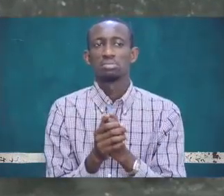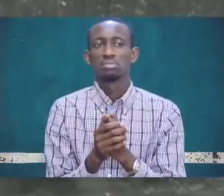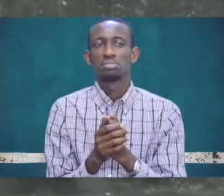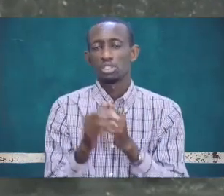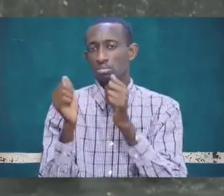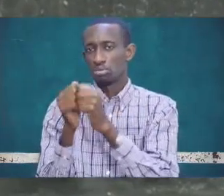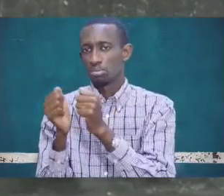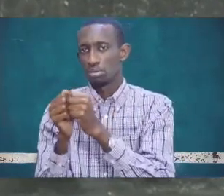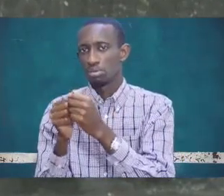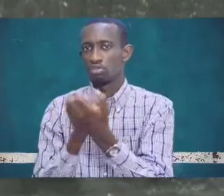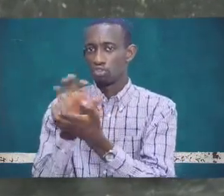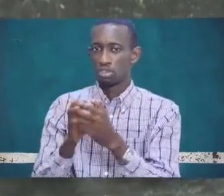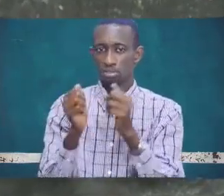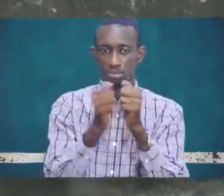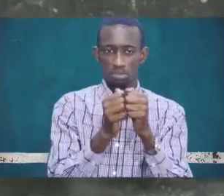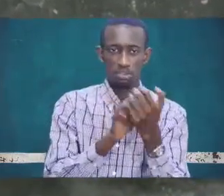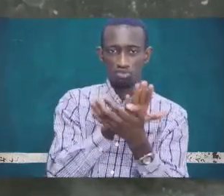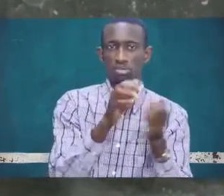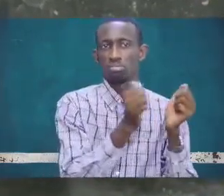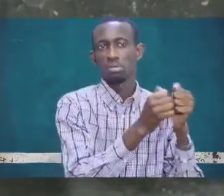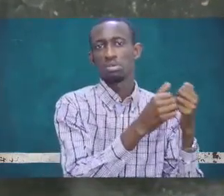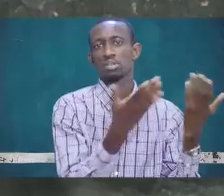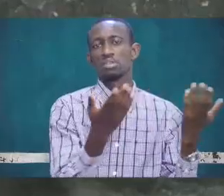Solid mixtures.